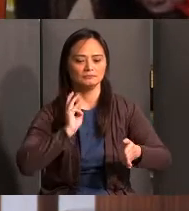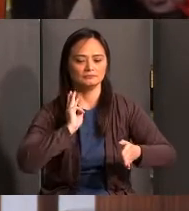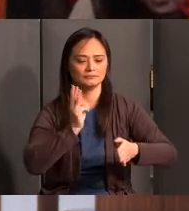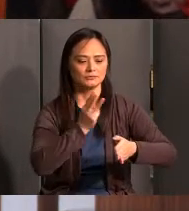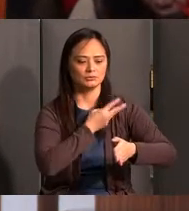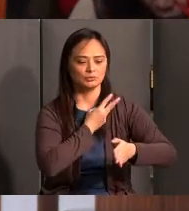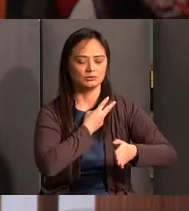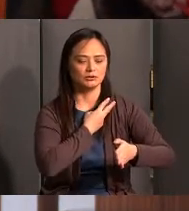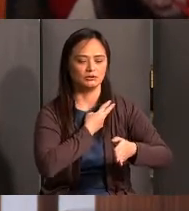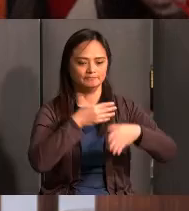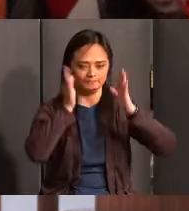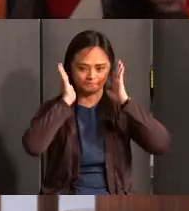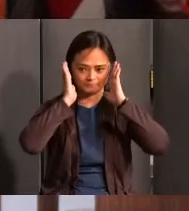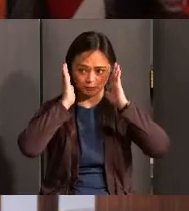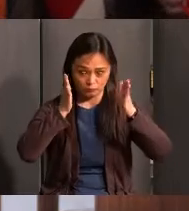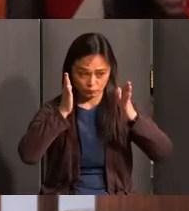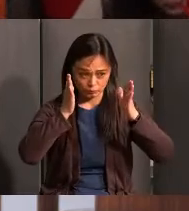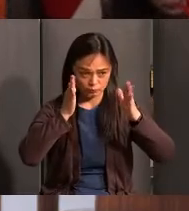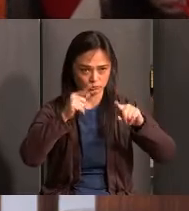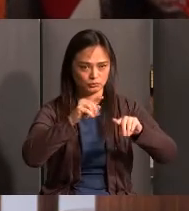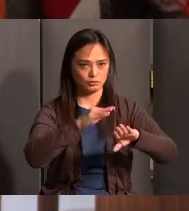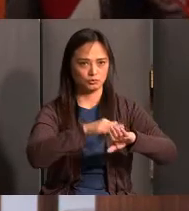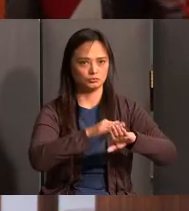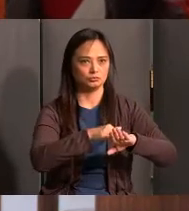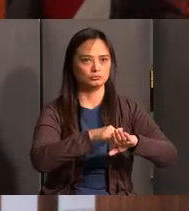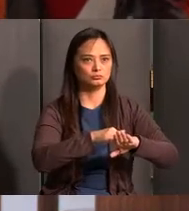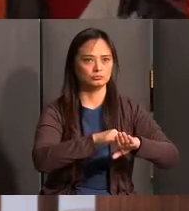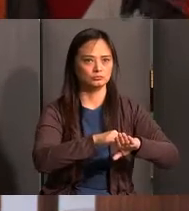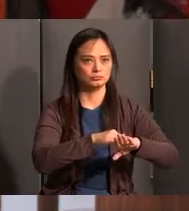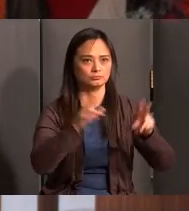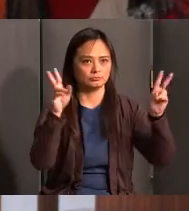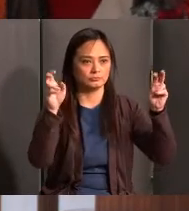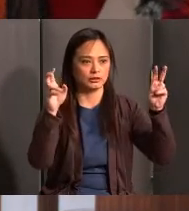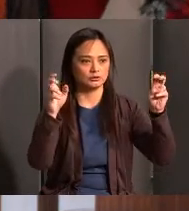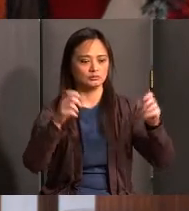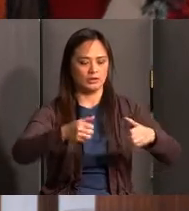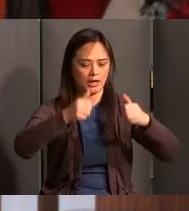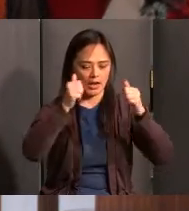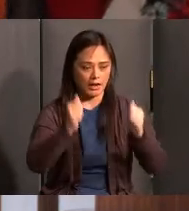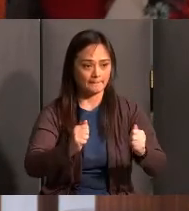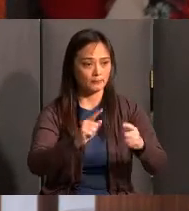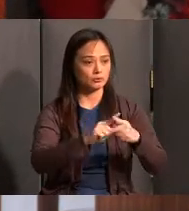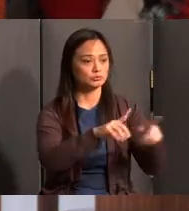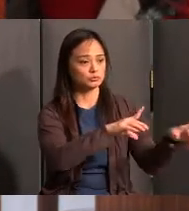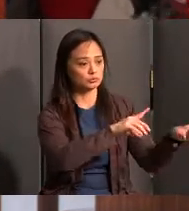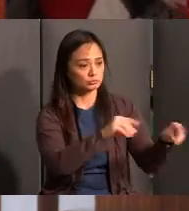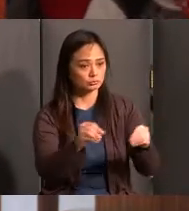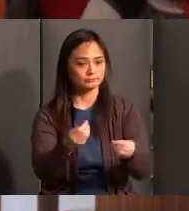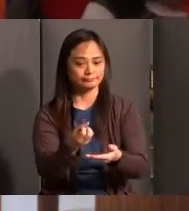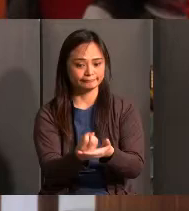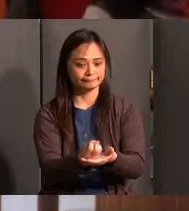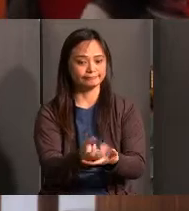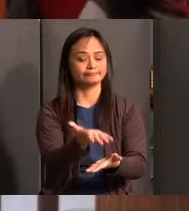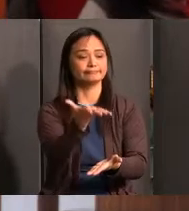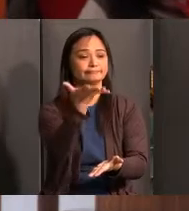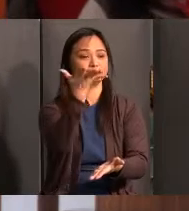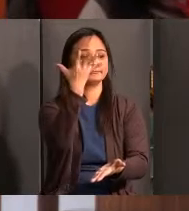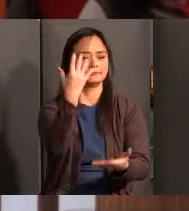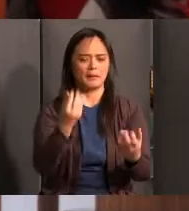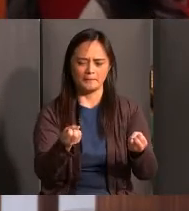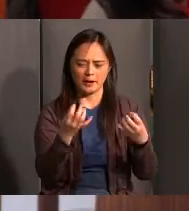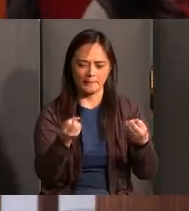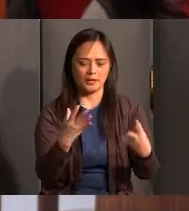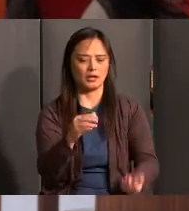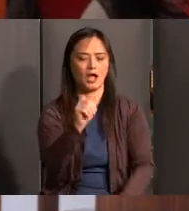quarter focus. At ang nakalagay dito ay able to do abundantly, no, as